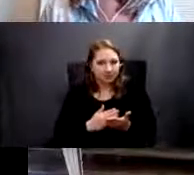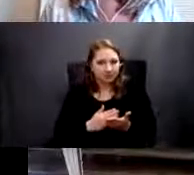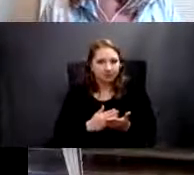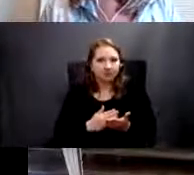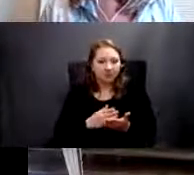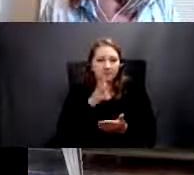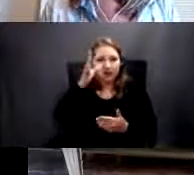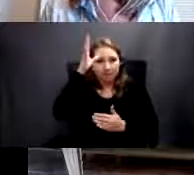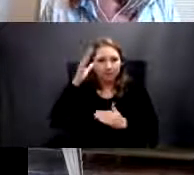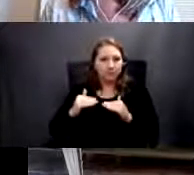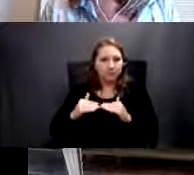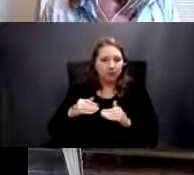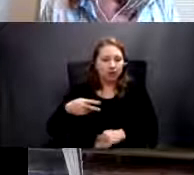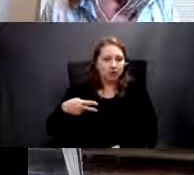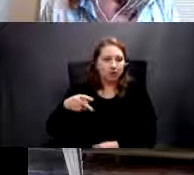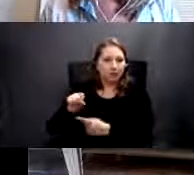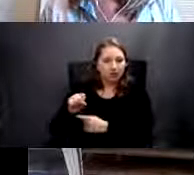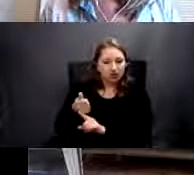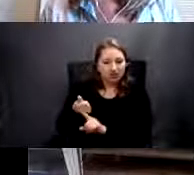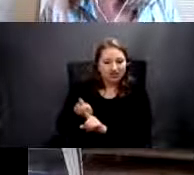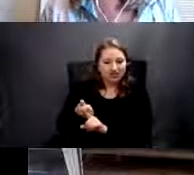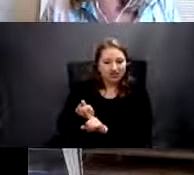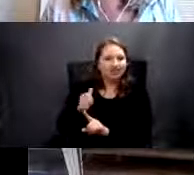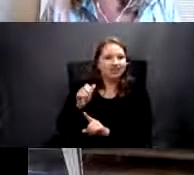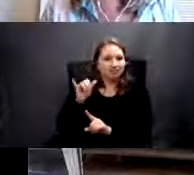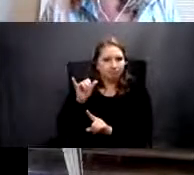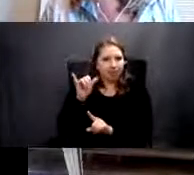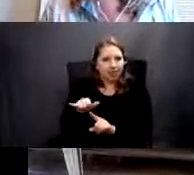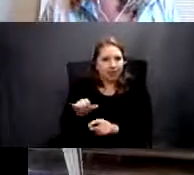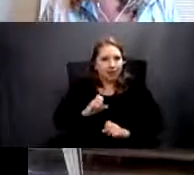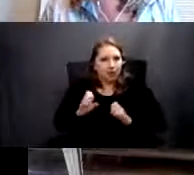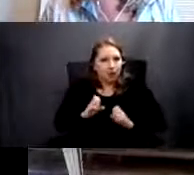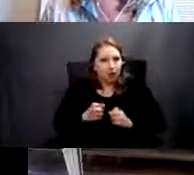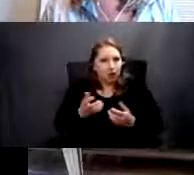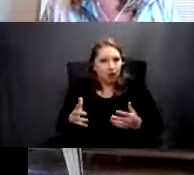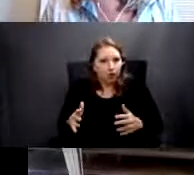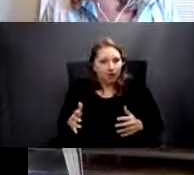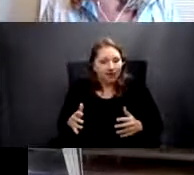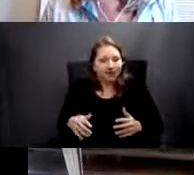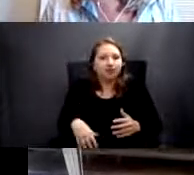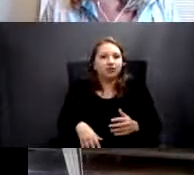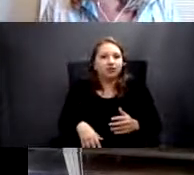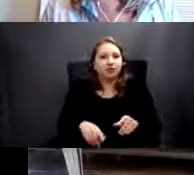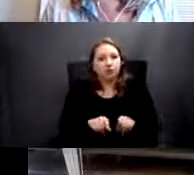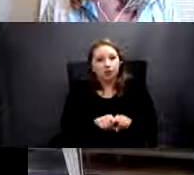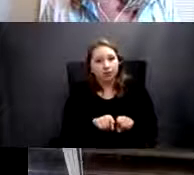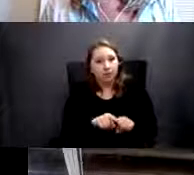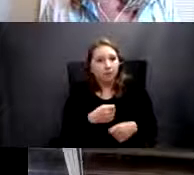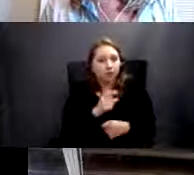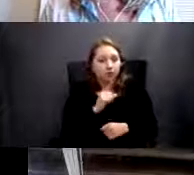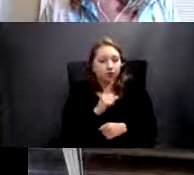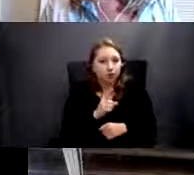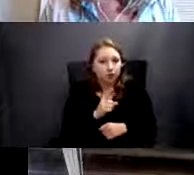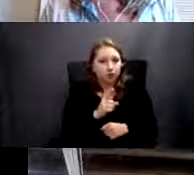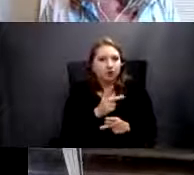and a peer specialist in itself is emotional. And so in addition, making sure that you're taking care